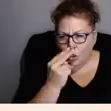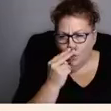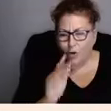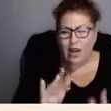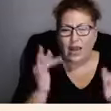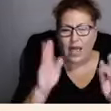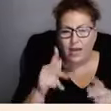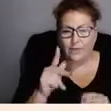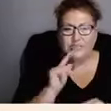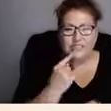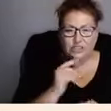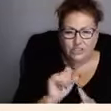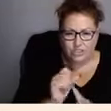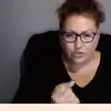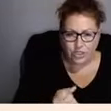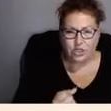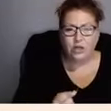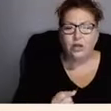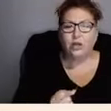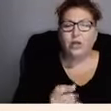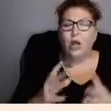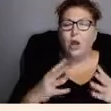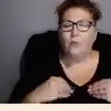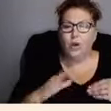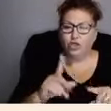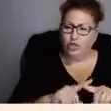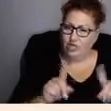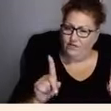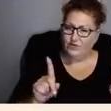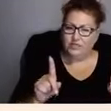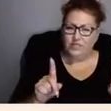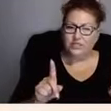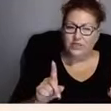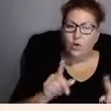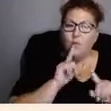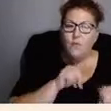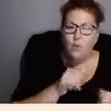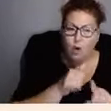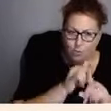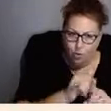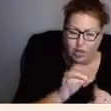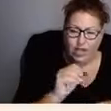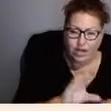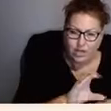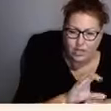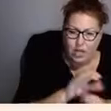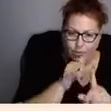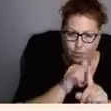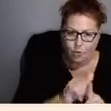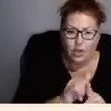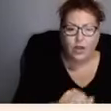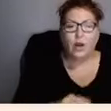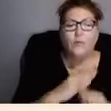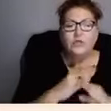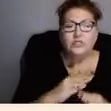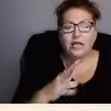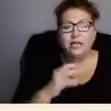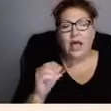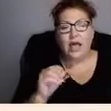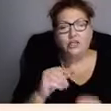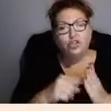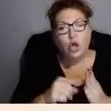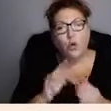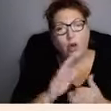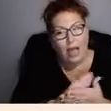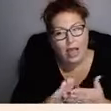situation, embrace your differences, report bullying and block cyberbullying, protect others and show kindness and empathy, and